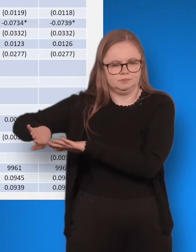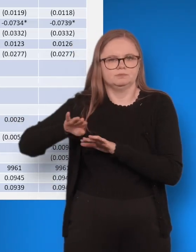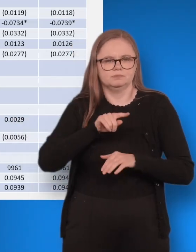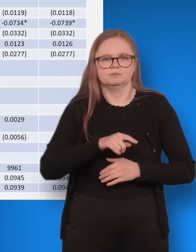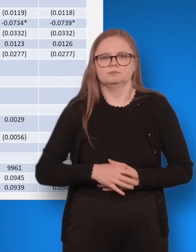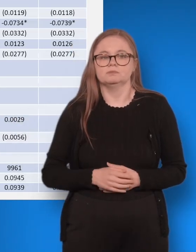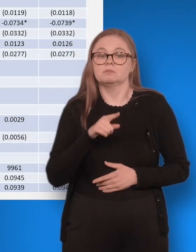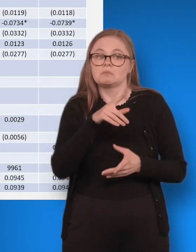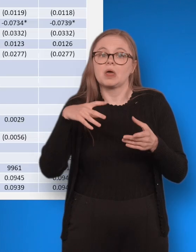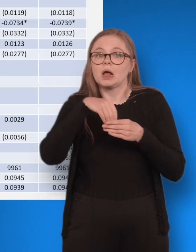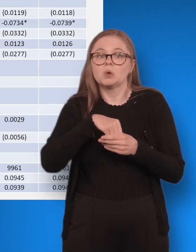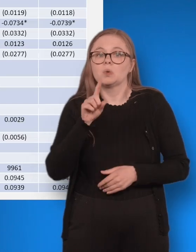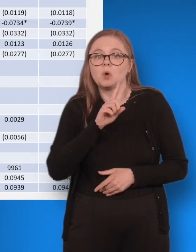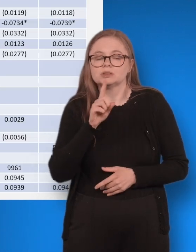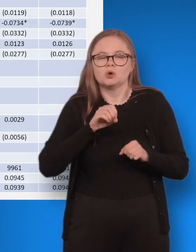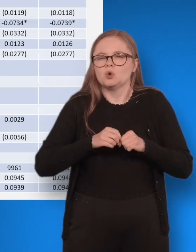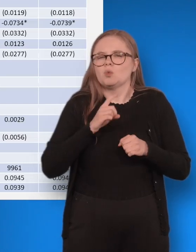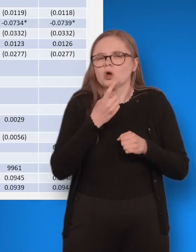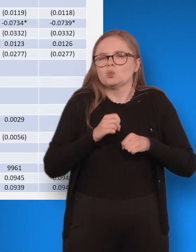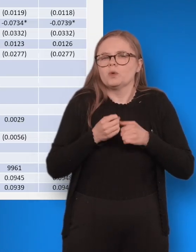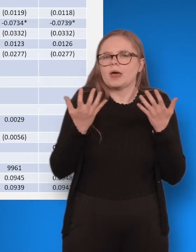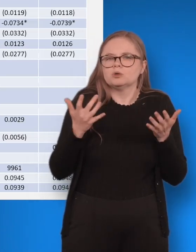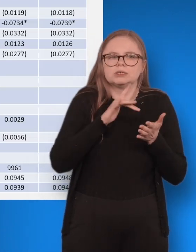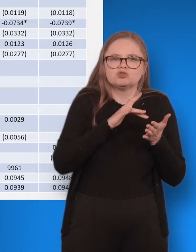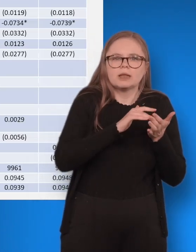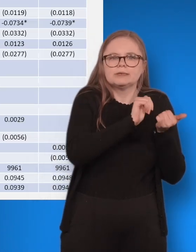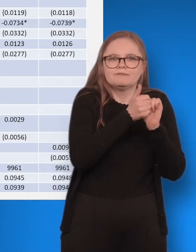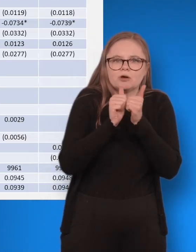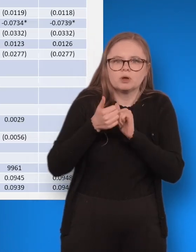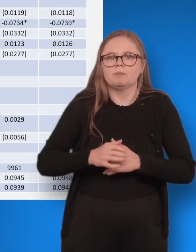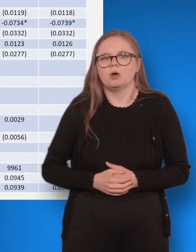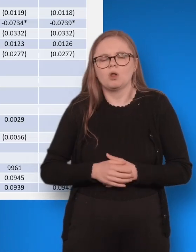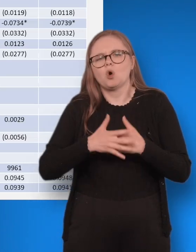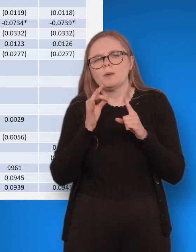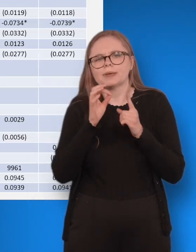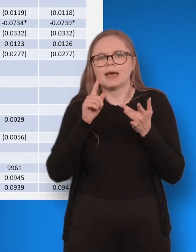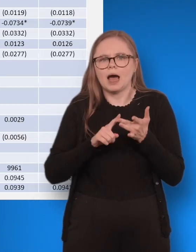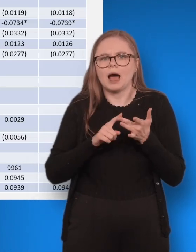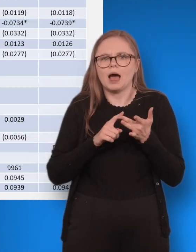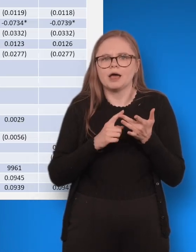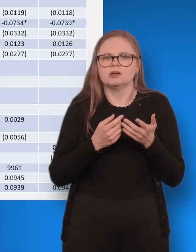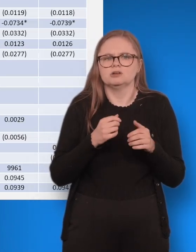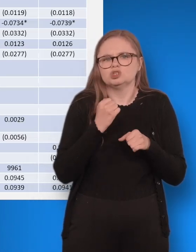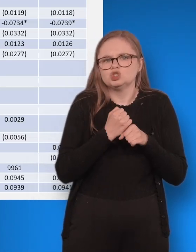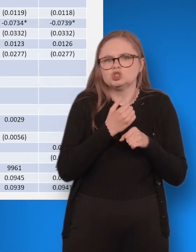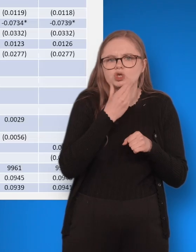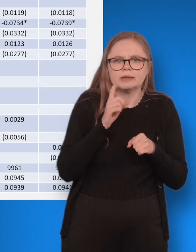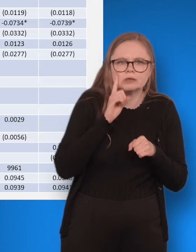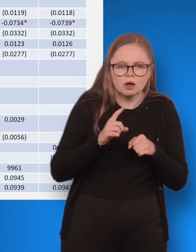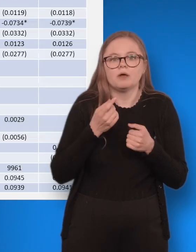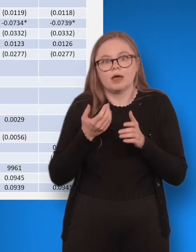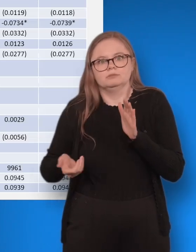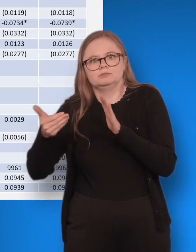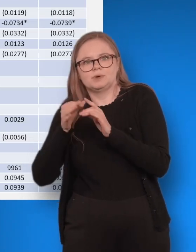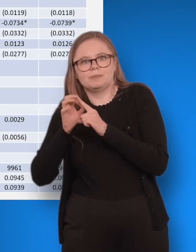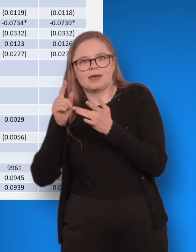They include one without centrality variables or the PI gender variables, another with the PI gender variable,